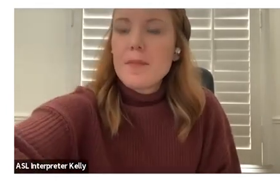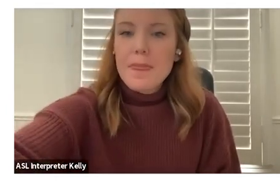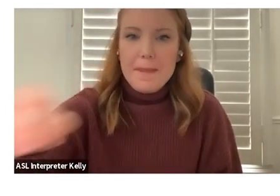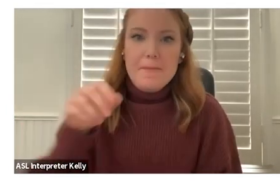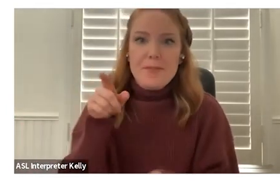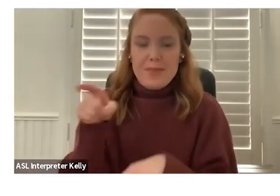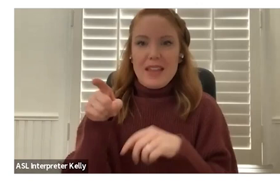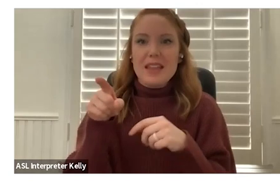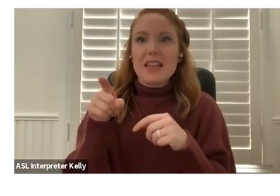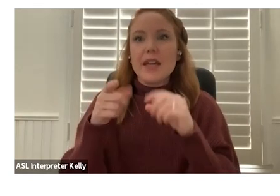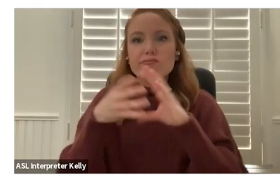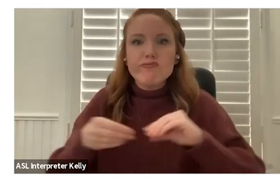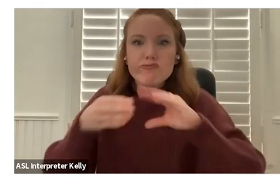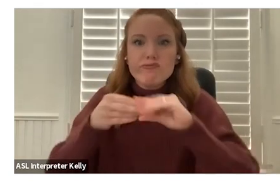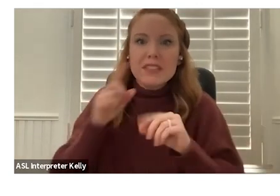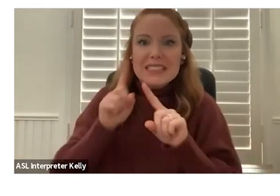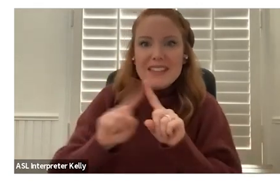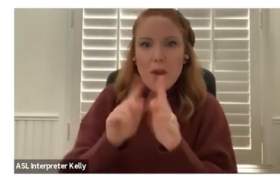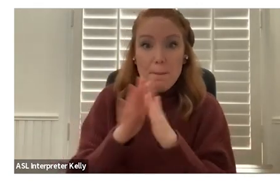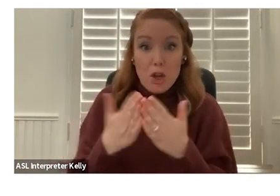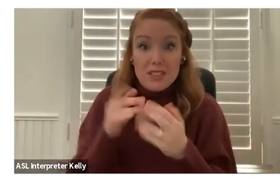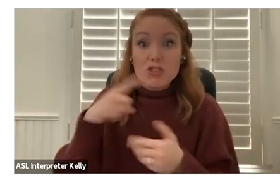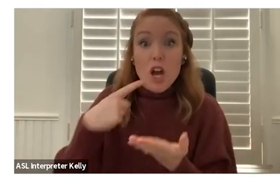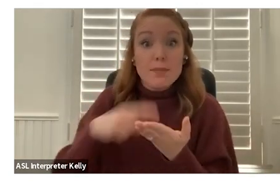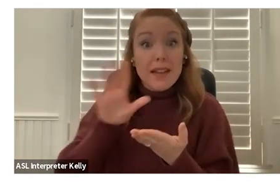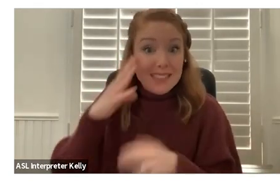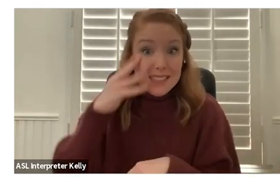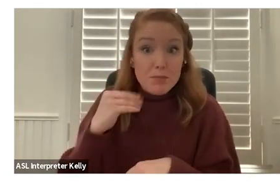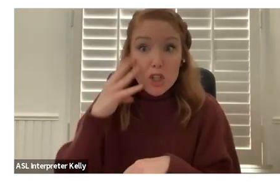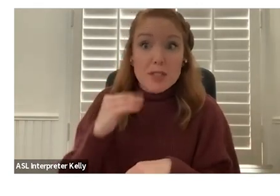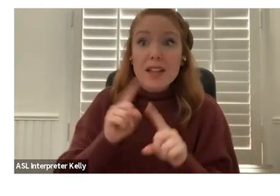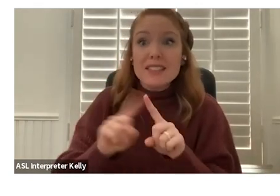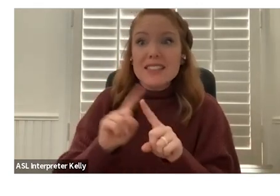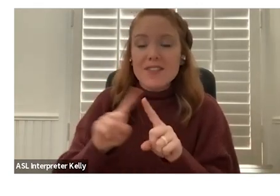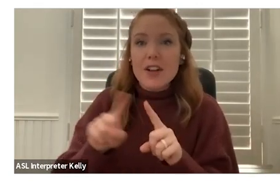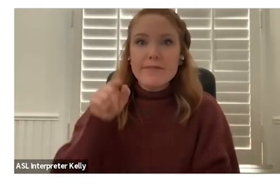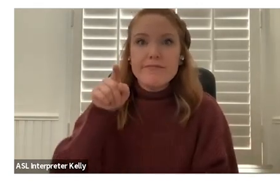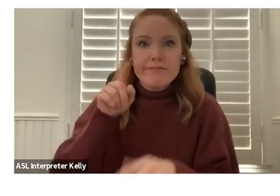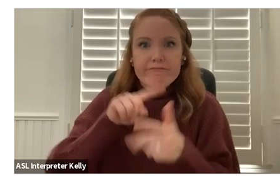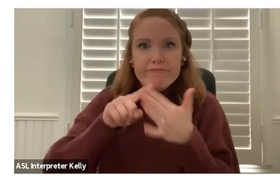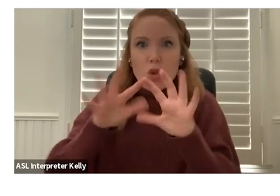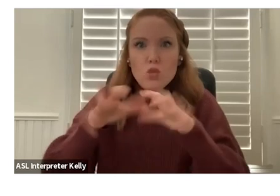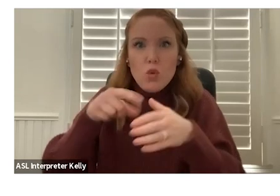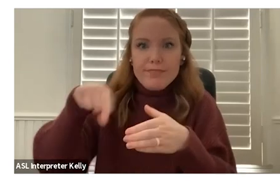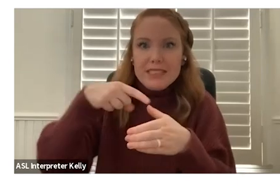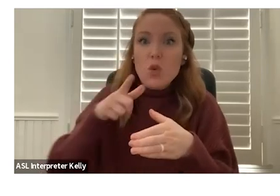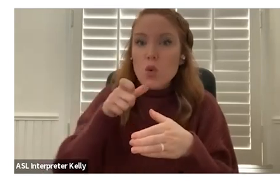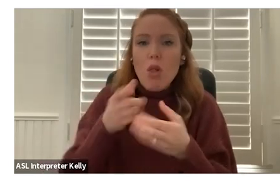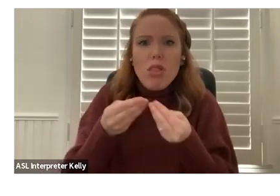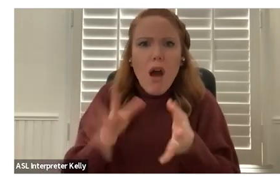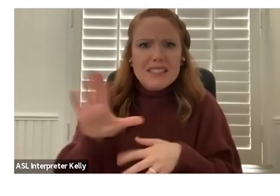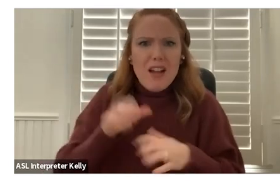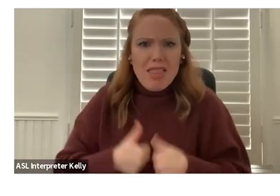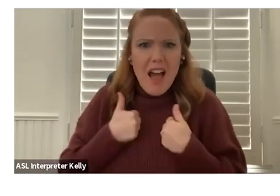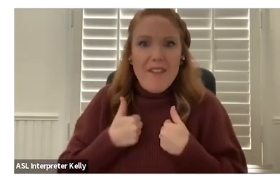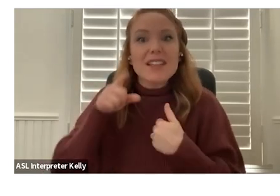to start discovering oil and creating oil refinery sites there. And then in the place of this ancient way and sustainable way